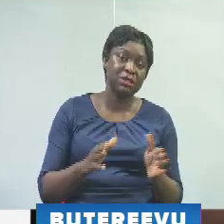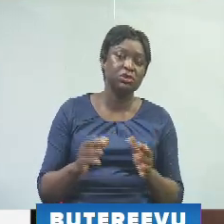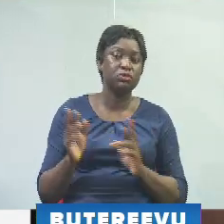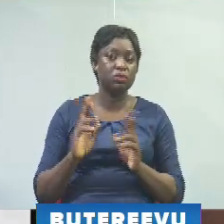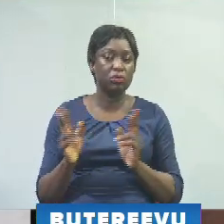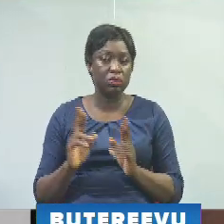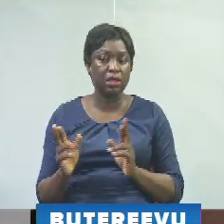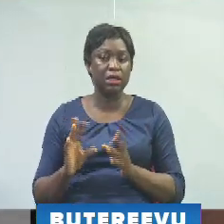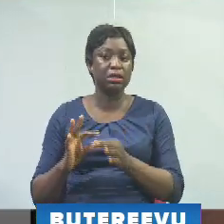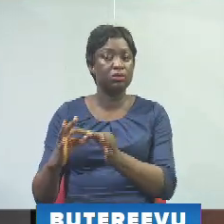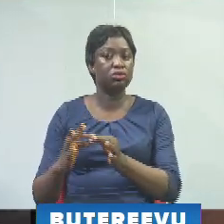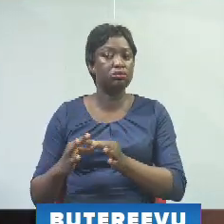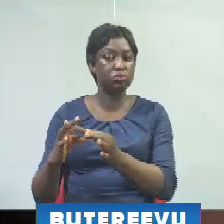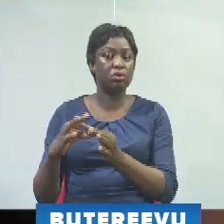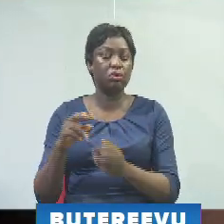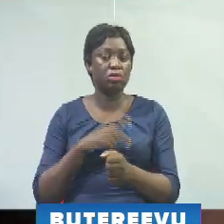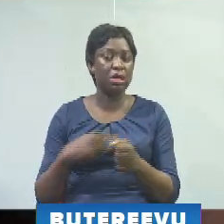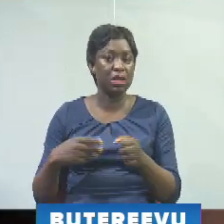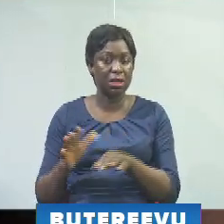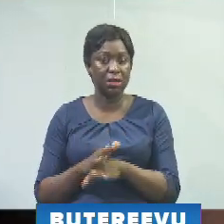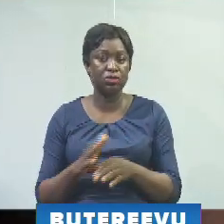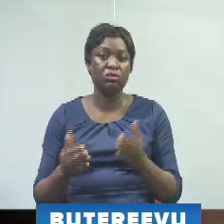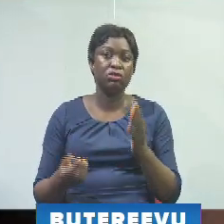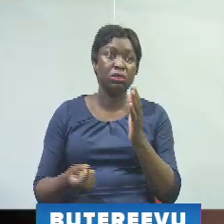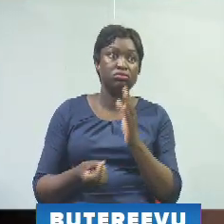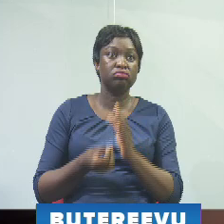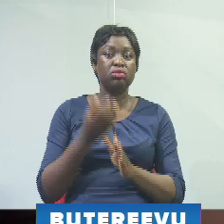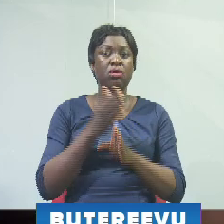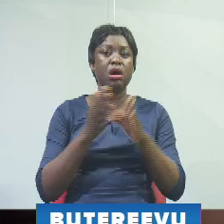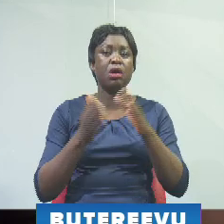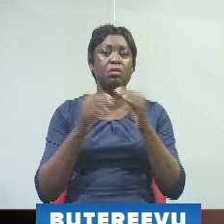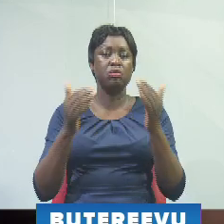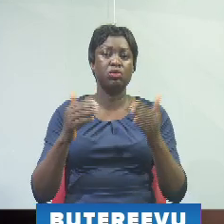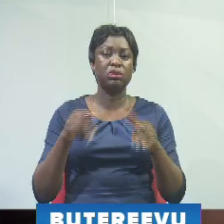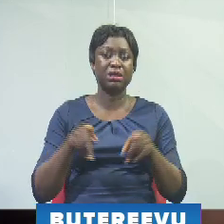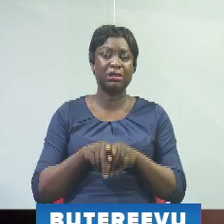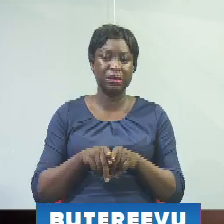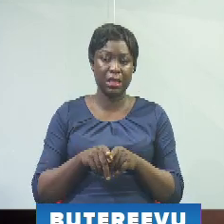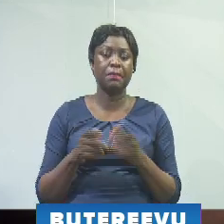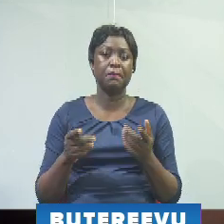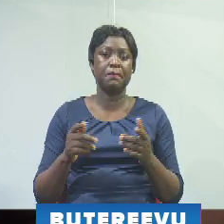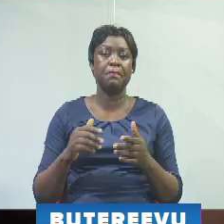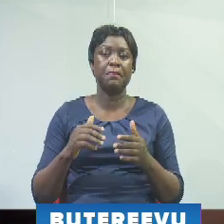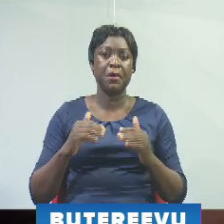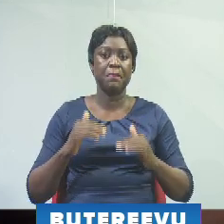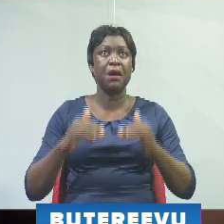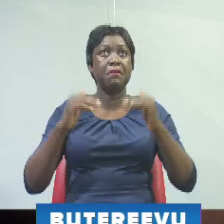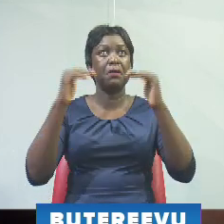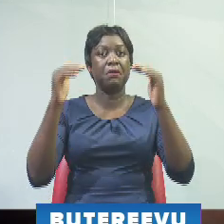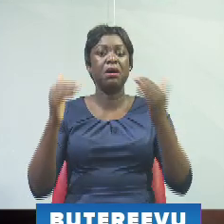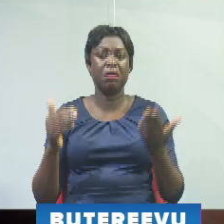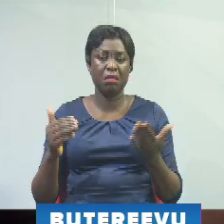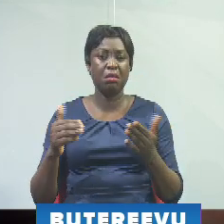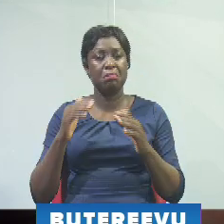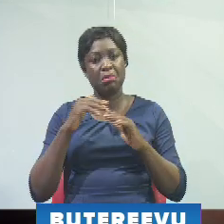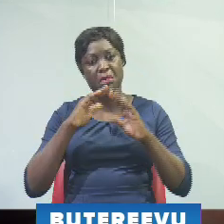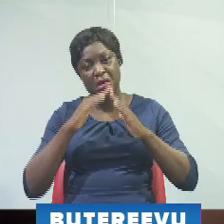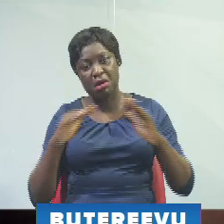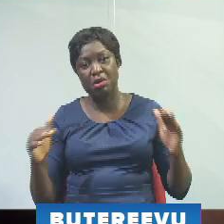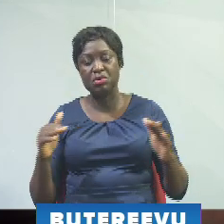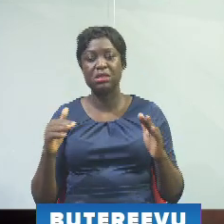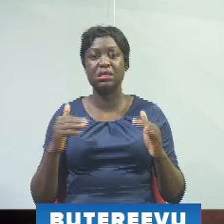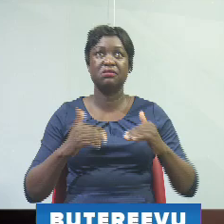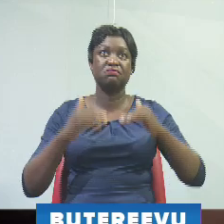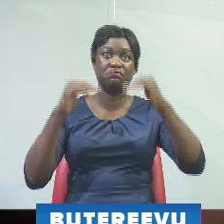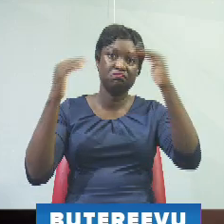cooperate with the kingdom to build a modern high-end apartments community with an estimated investment